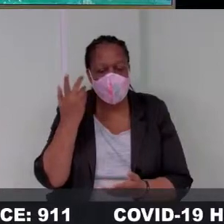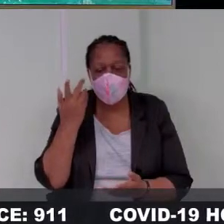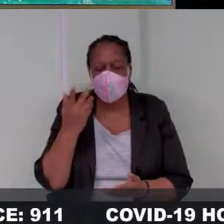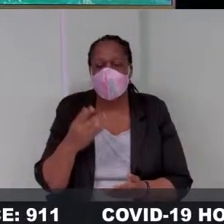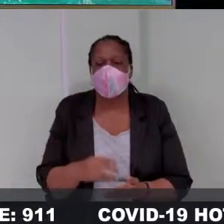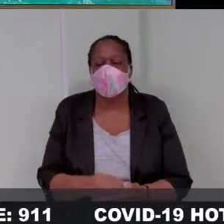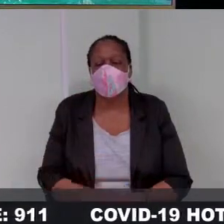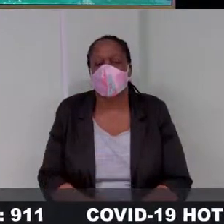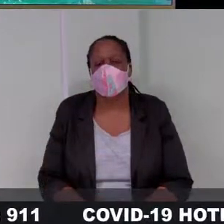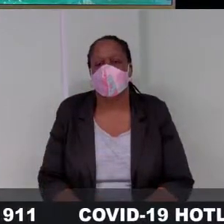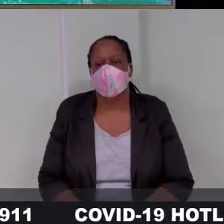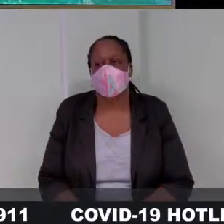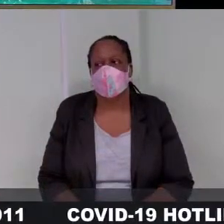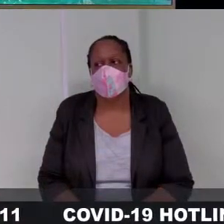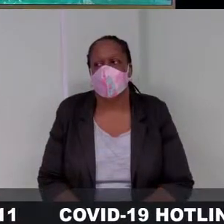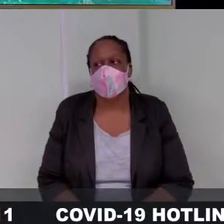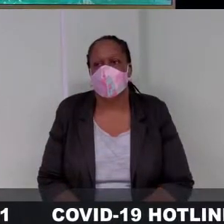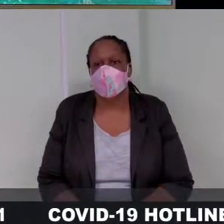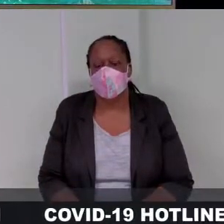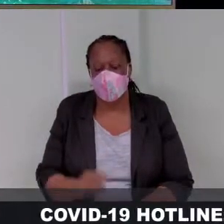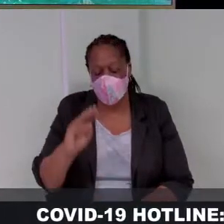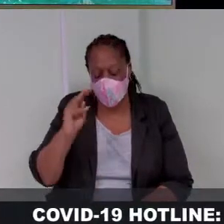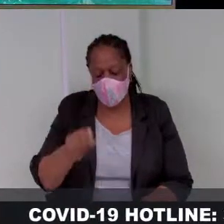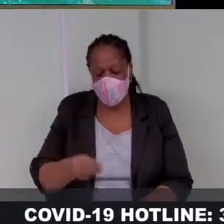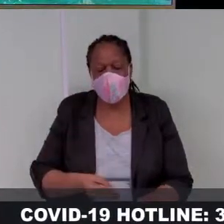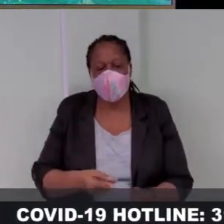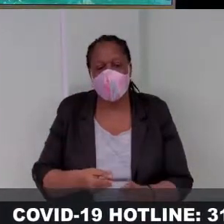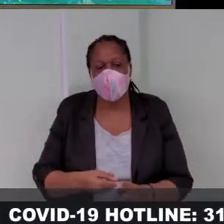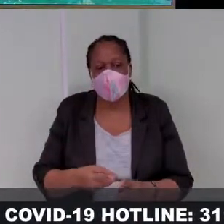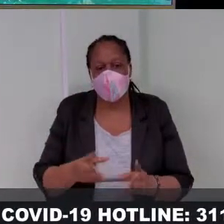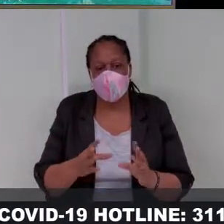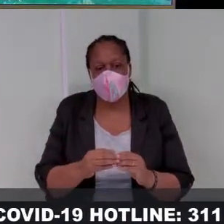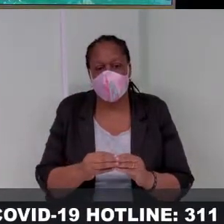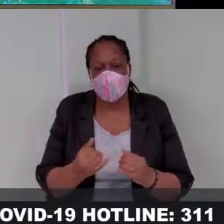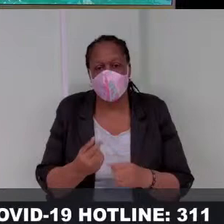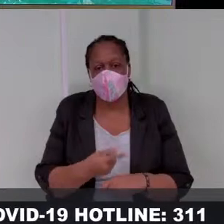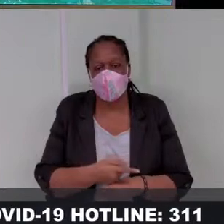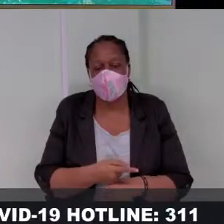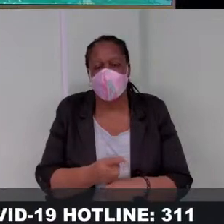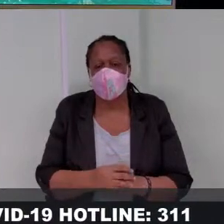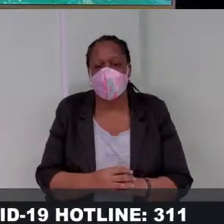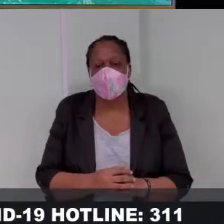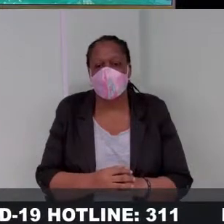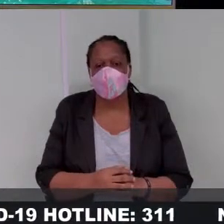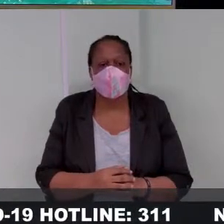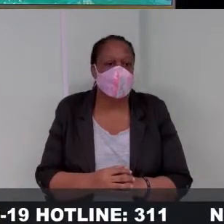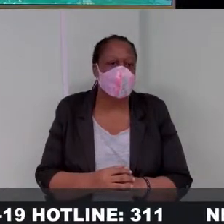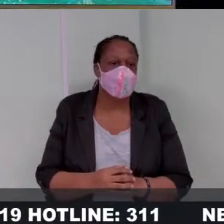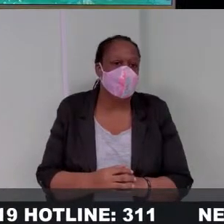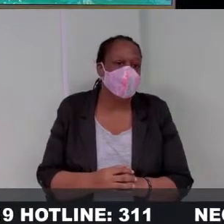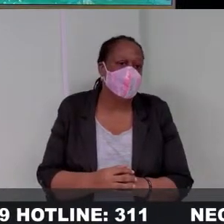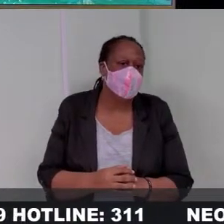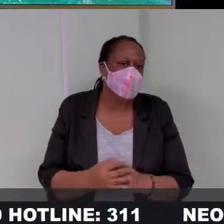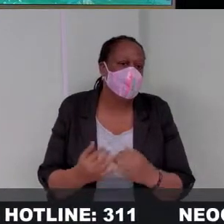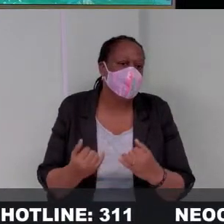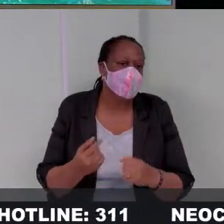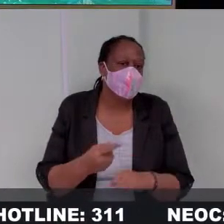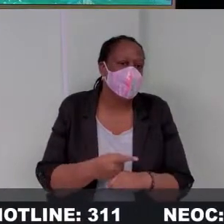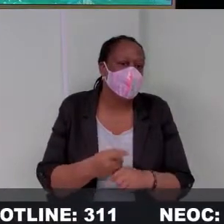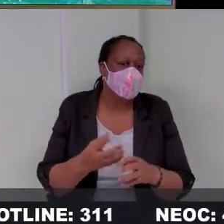means, and I welcome you to this briefing. Today I want to start my briefing by